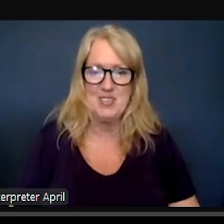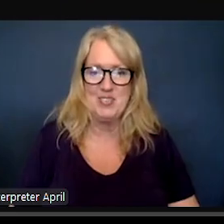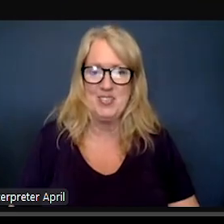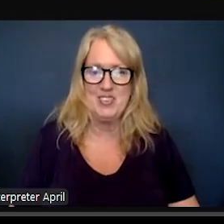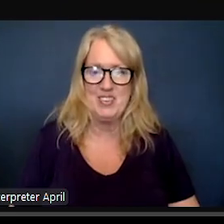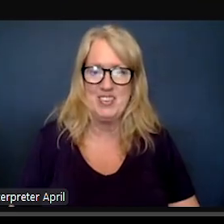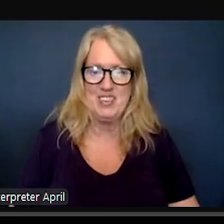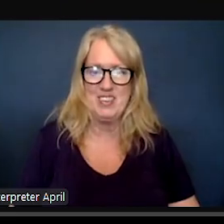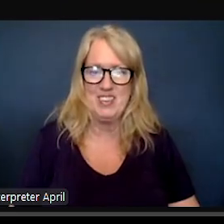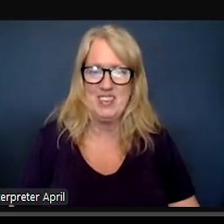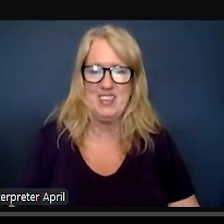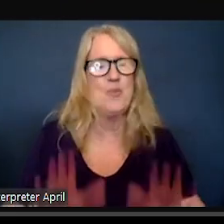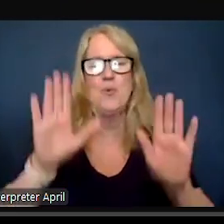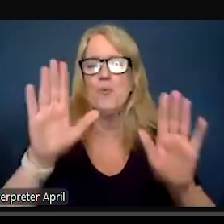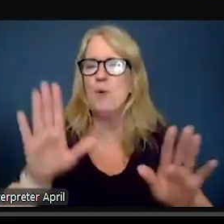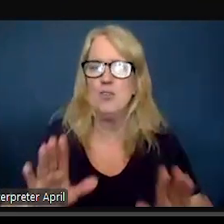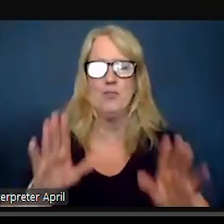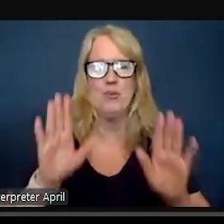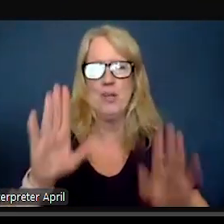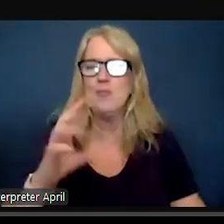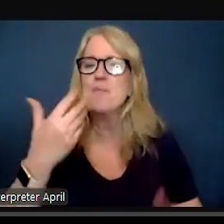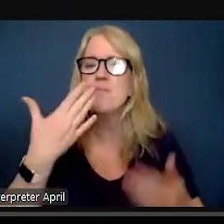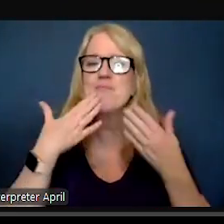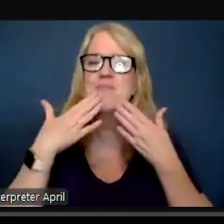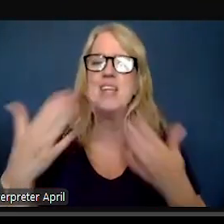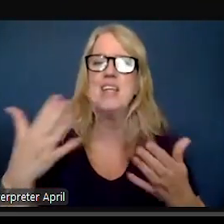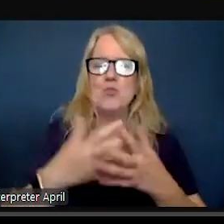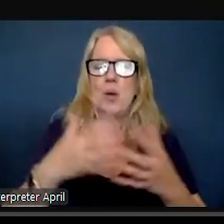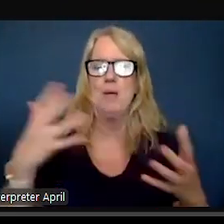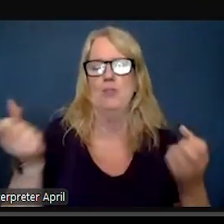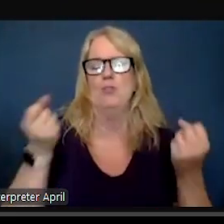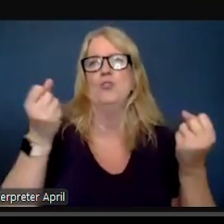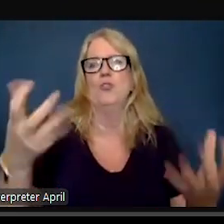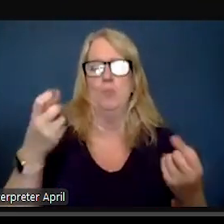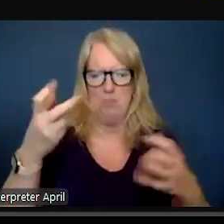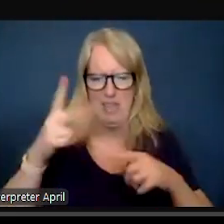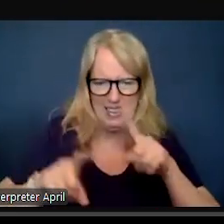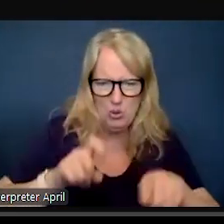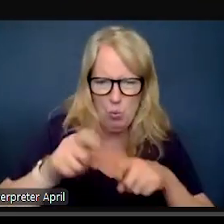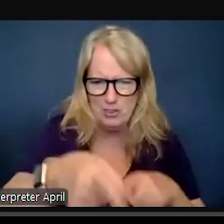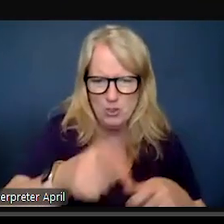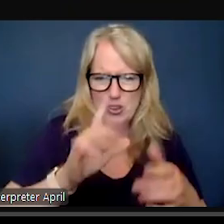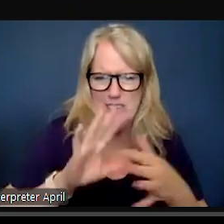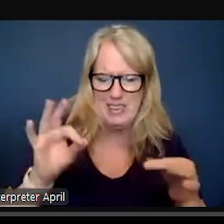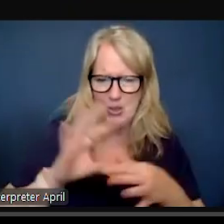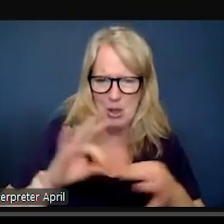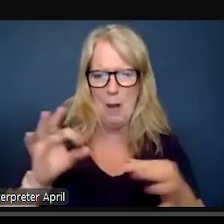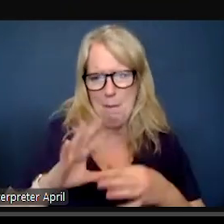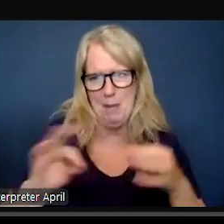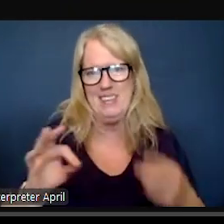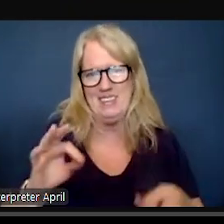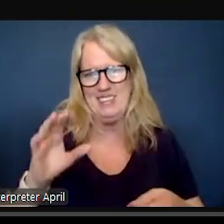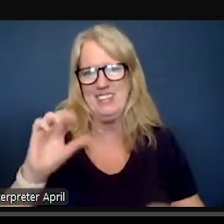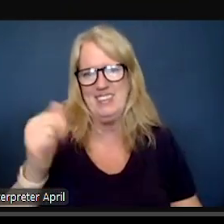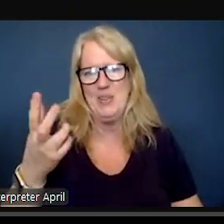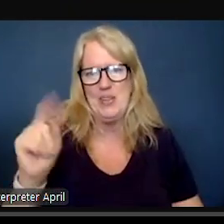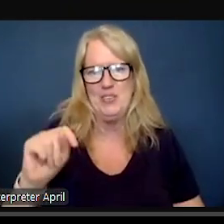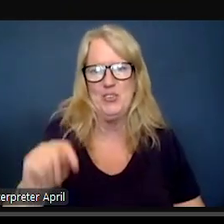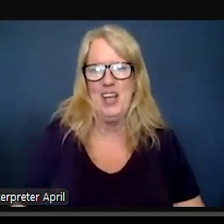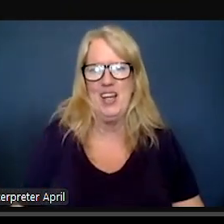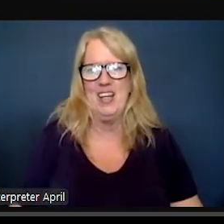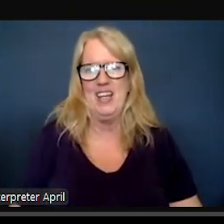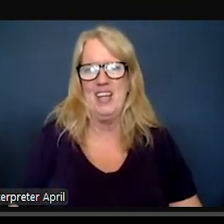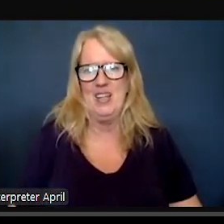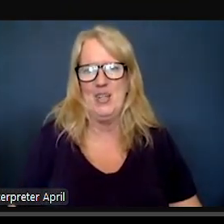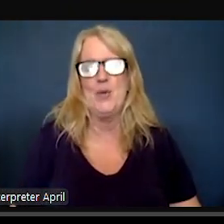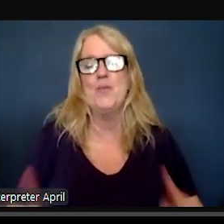No, wonderful. So thank you so much. There's so many questions and comments. Obviously, this is